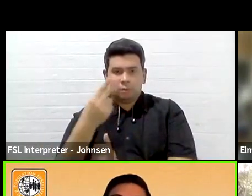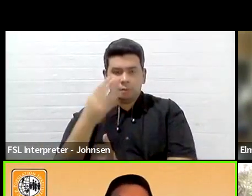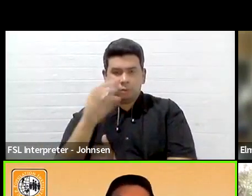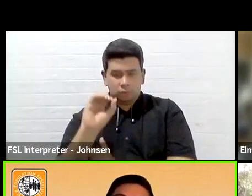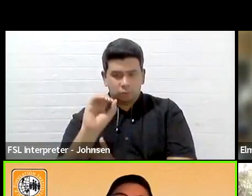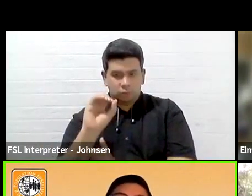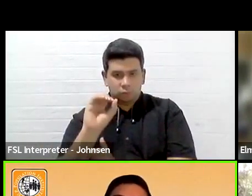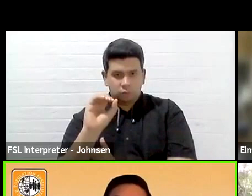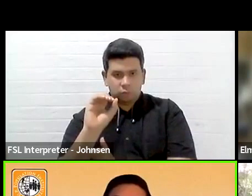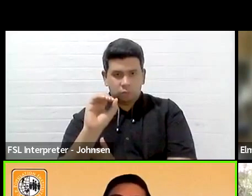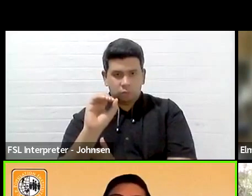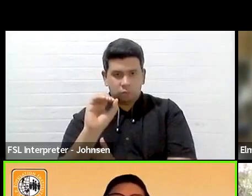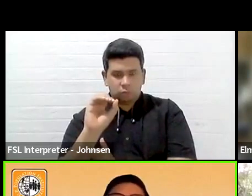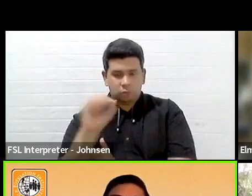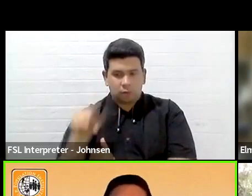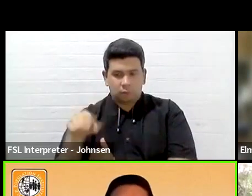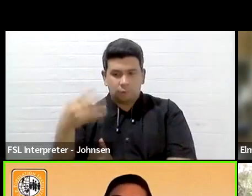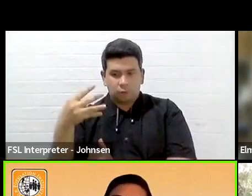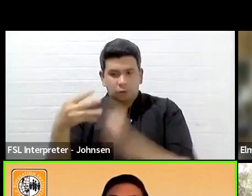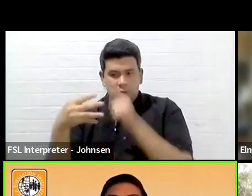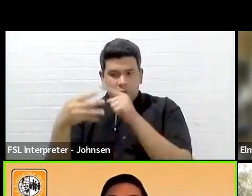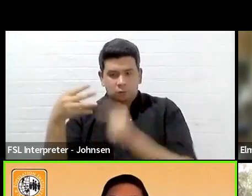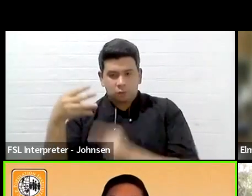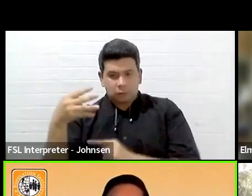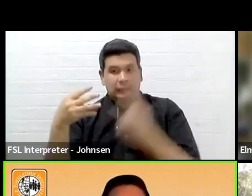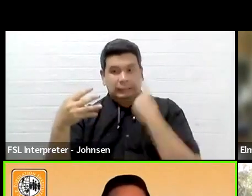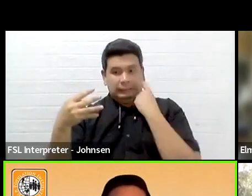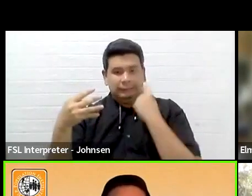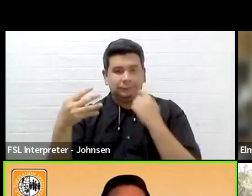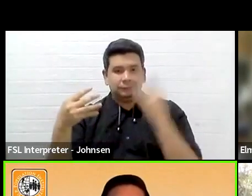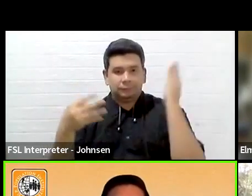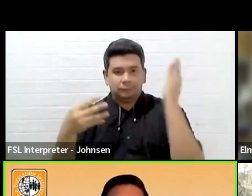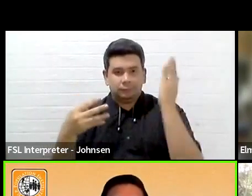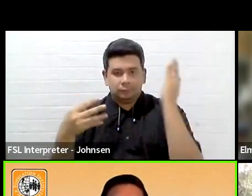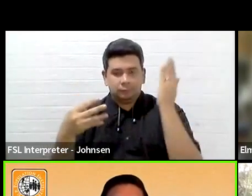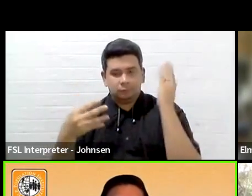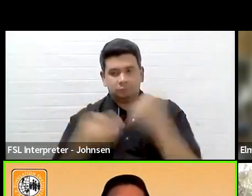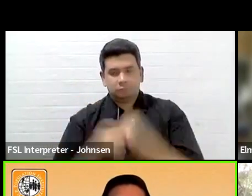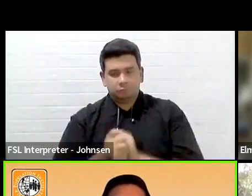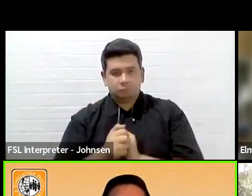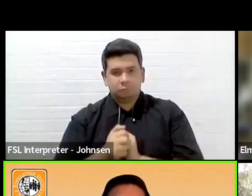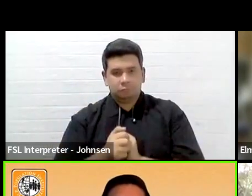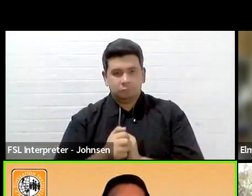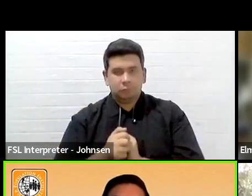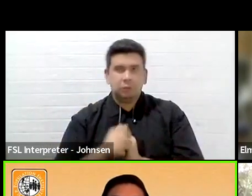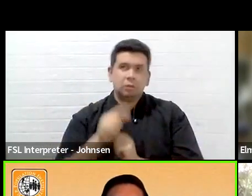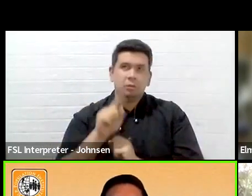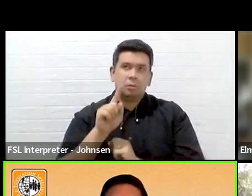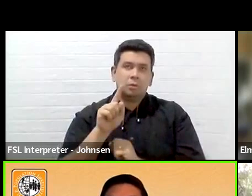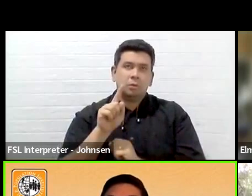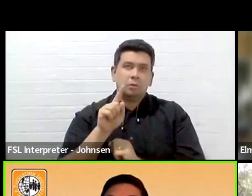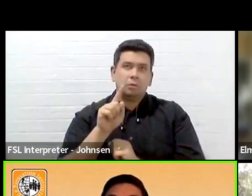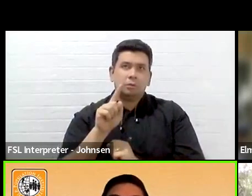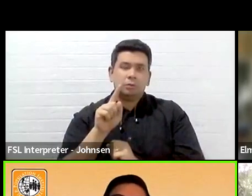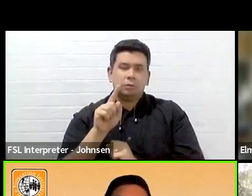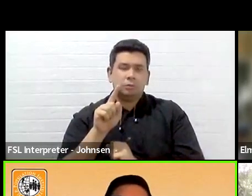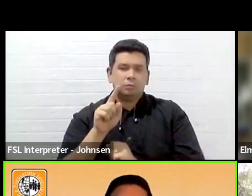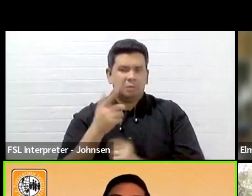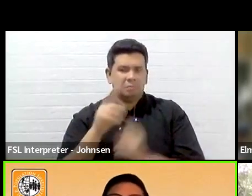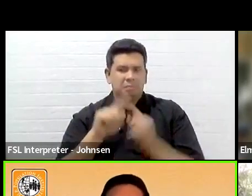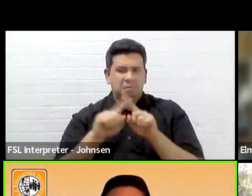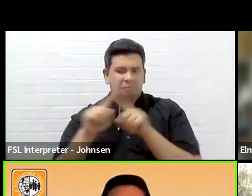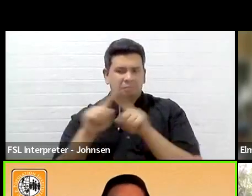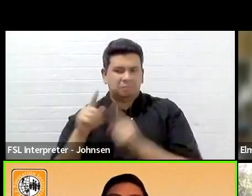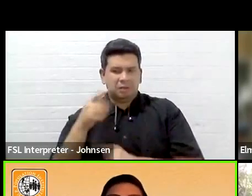which includes the 4 categories which I presented a while ago, yung 07.1, 07.2, 10.9, and 12.9.